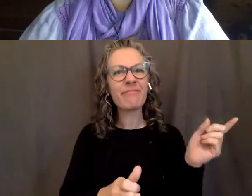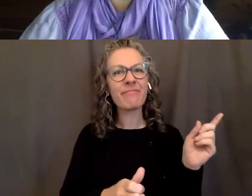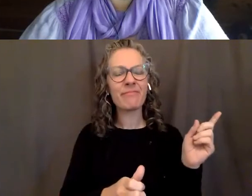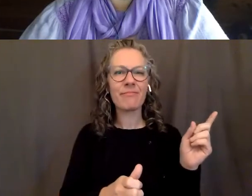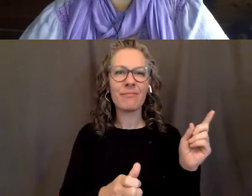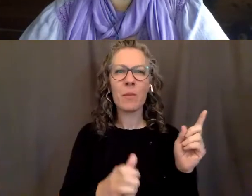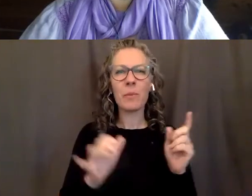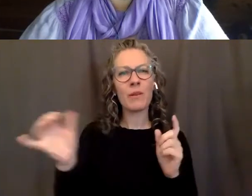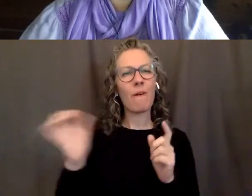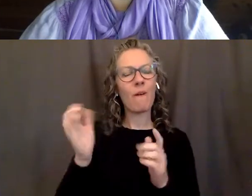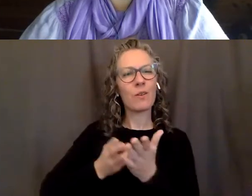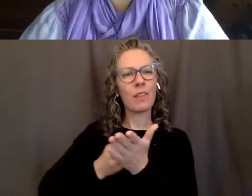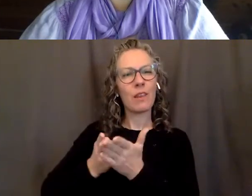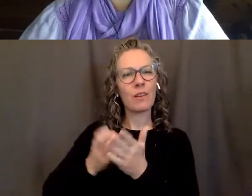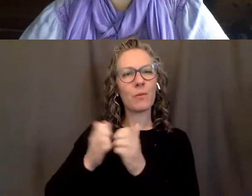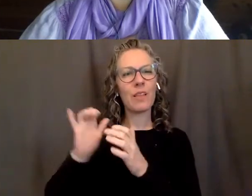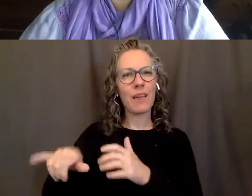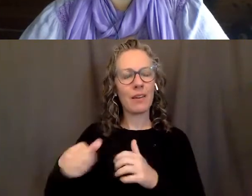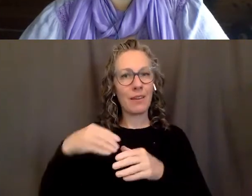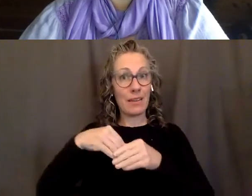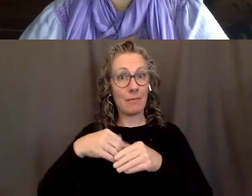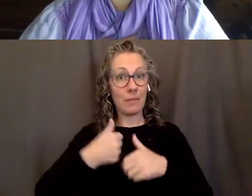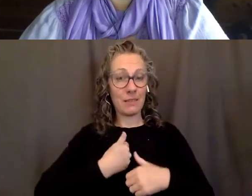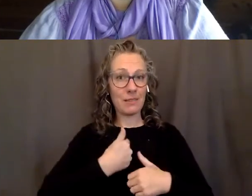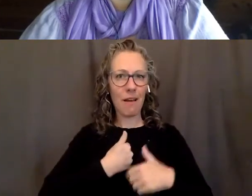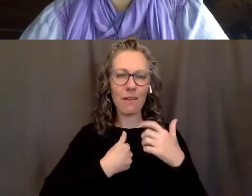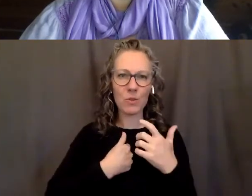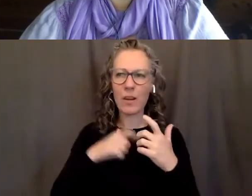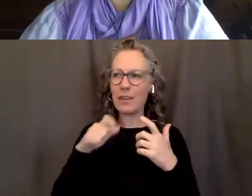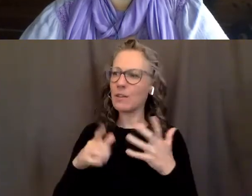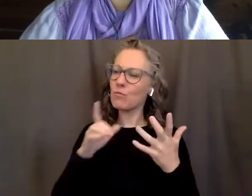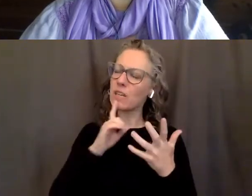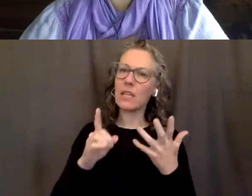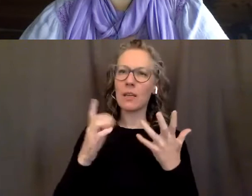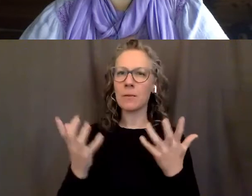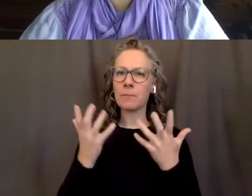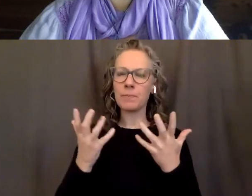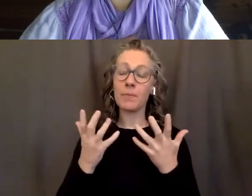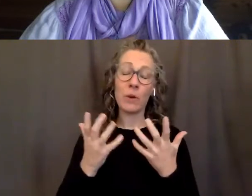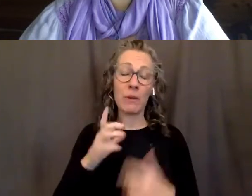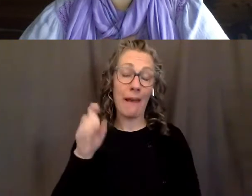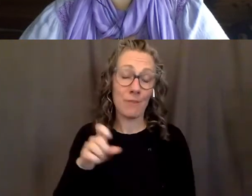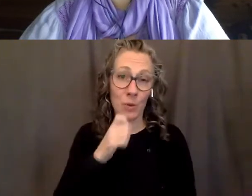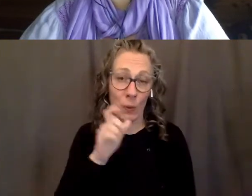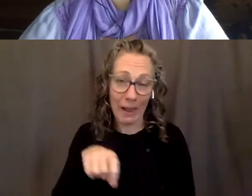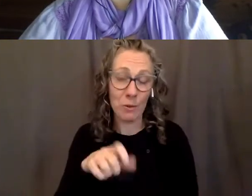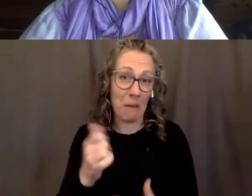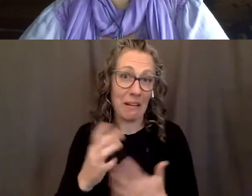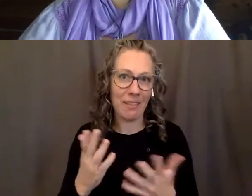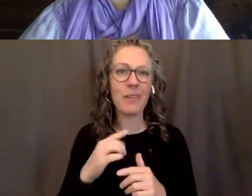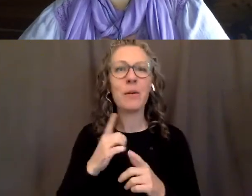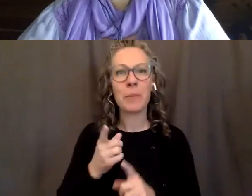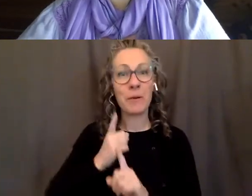an authenticity to it within myself. So I have to come, well, I don't have to anything, but I